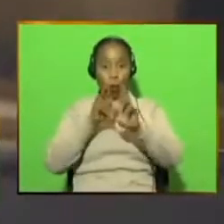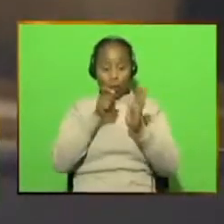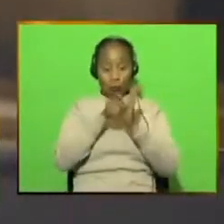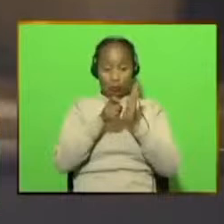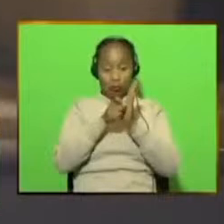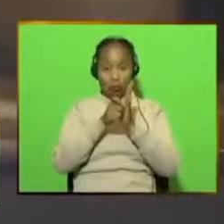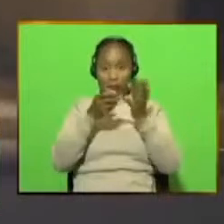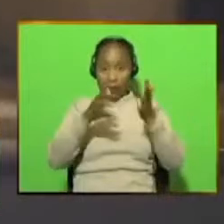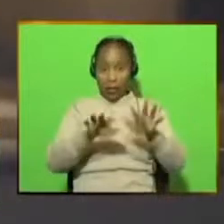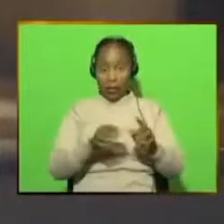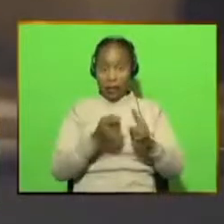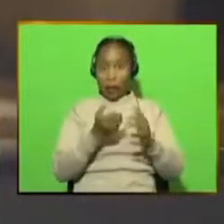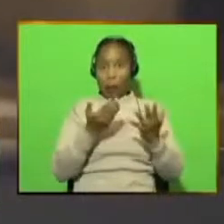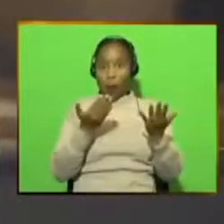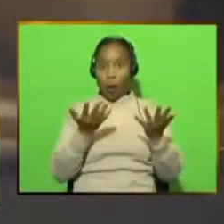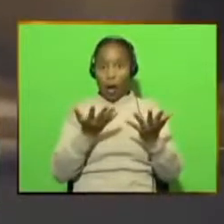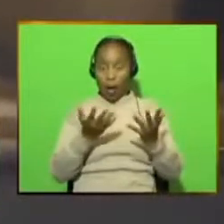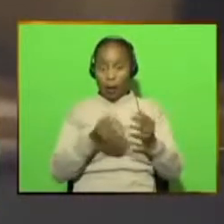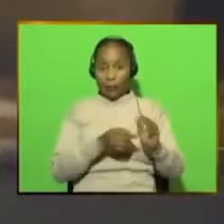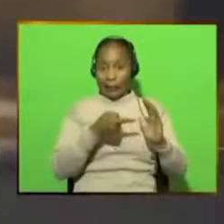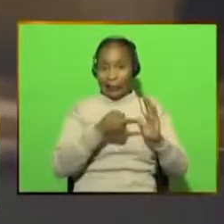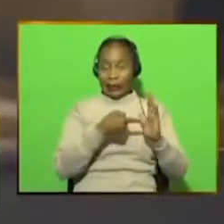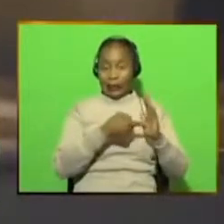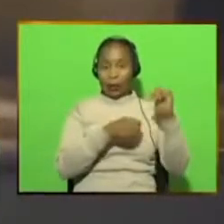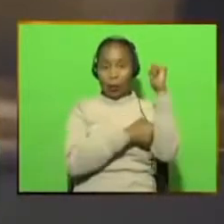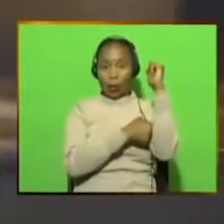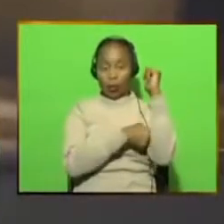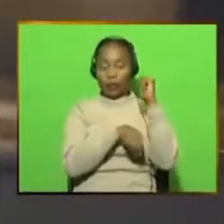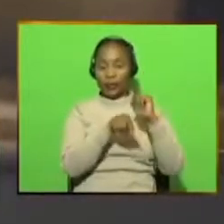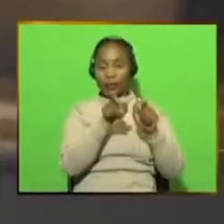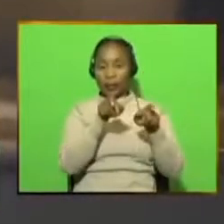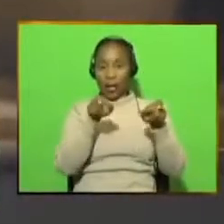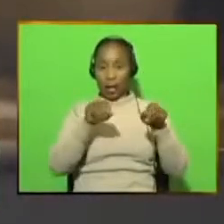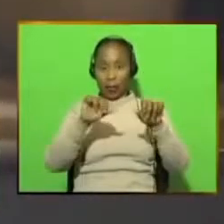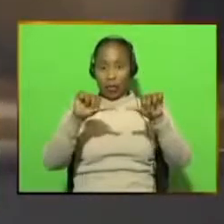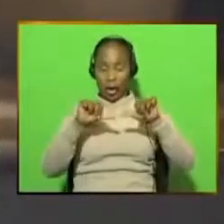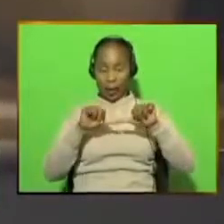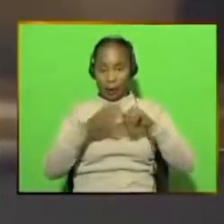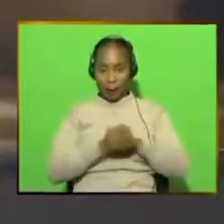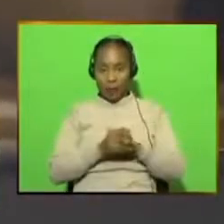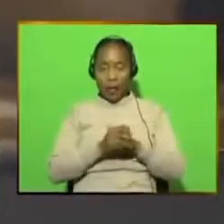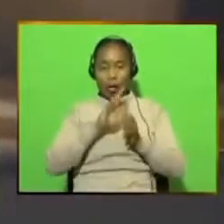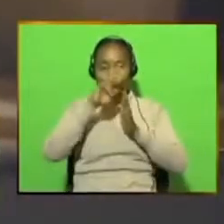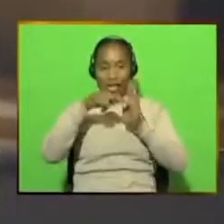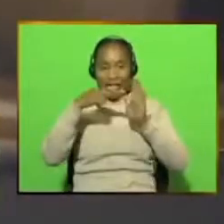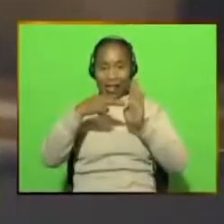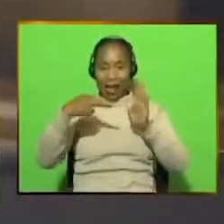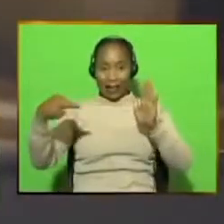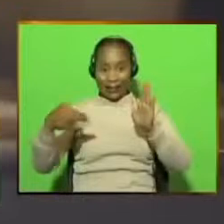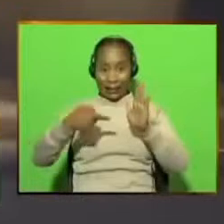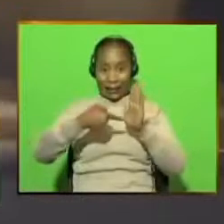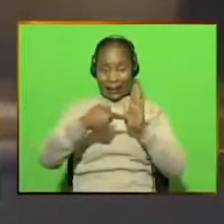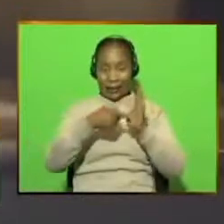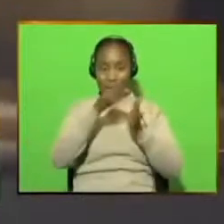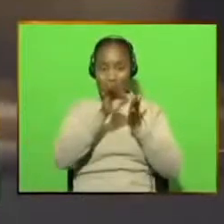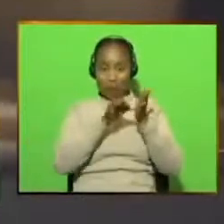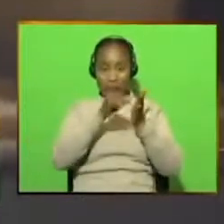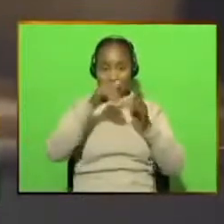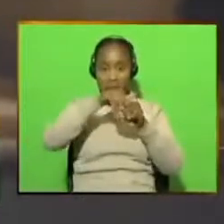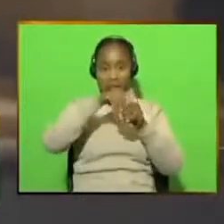officer. The result of the ballot is as